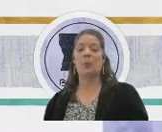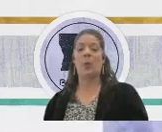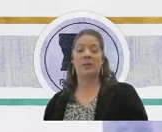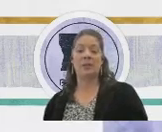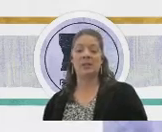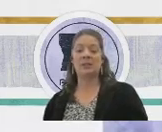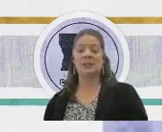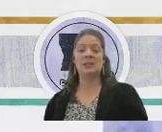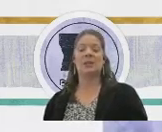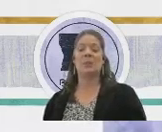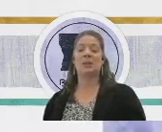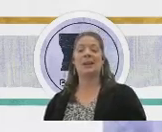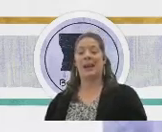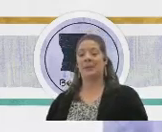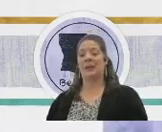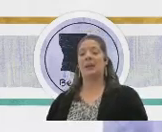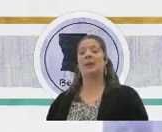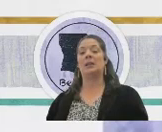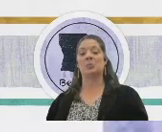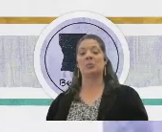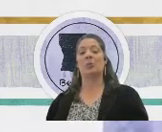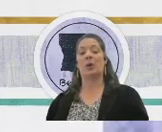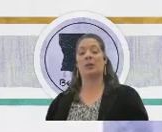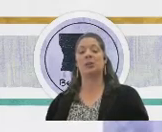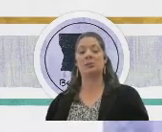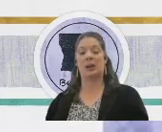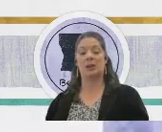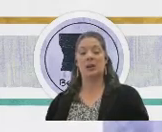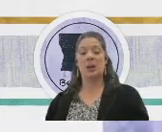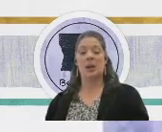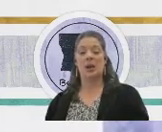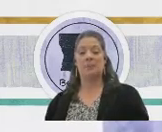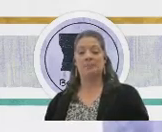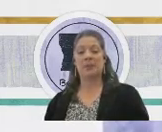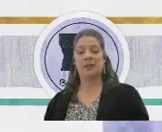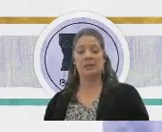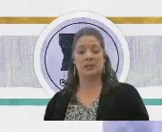from any one of these entities can make that applicant ineligible to work in a childcare